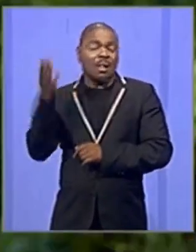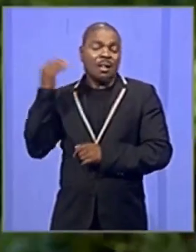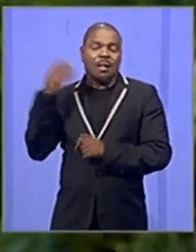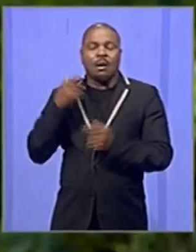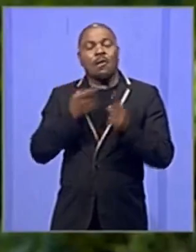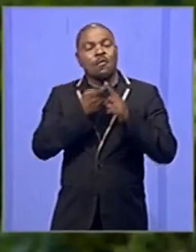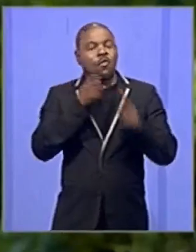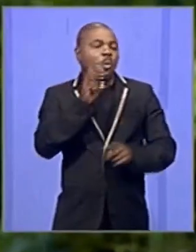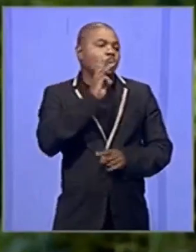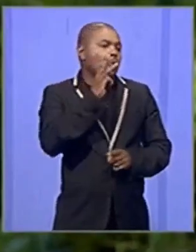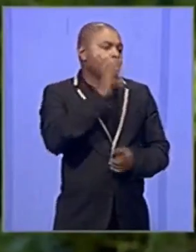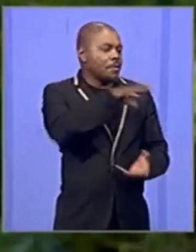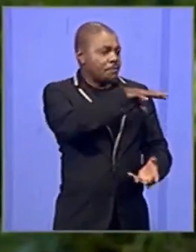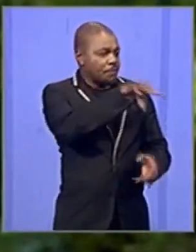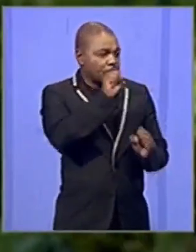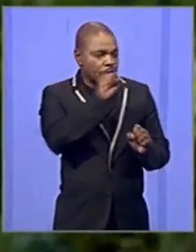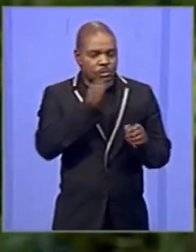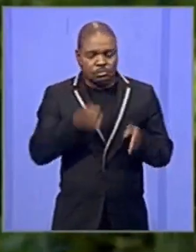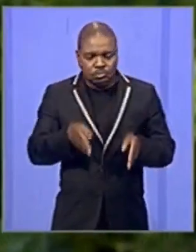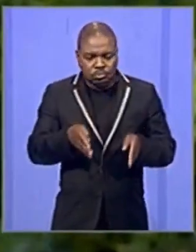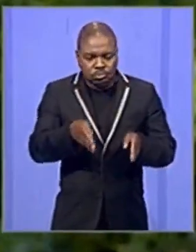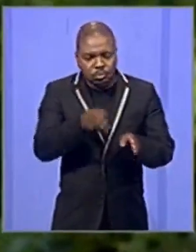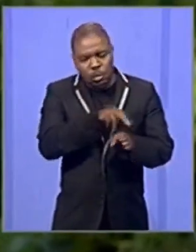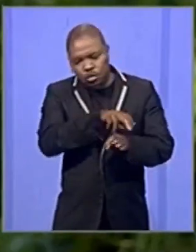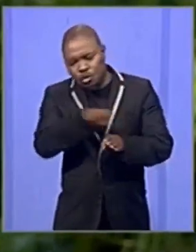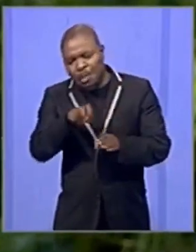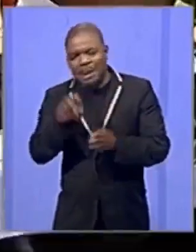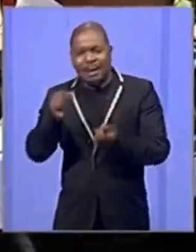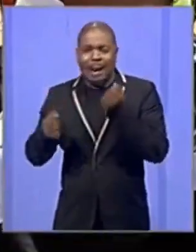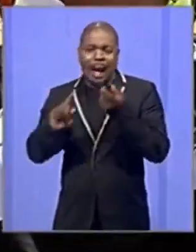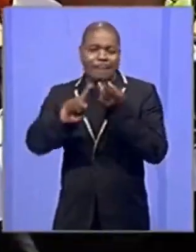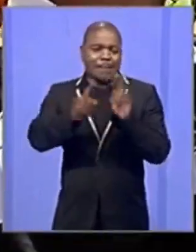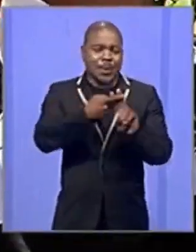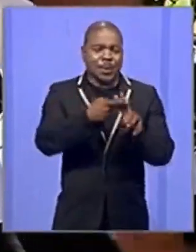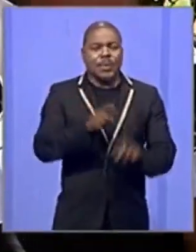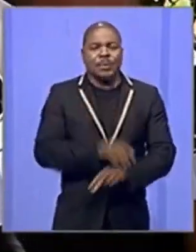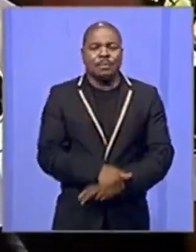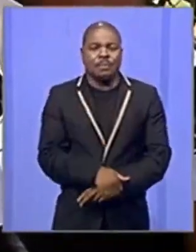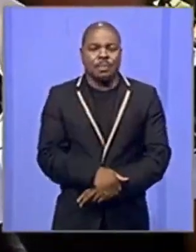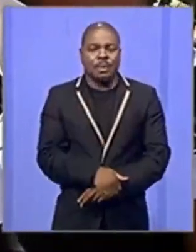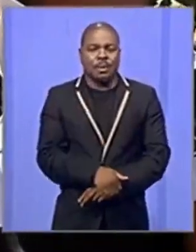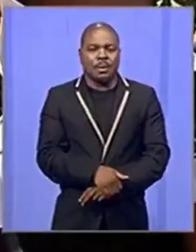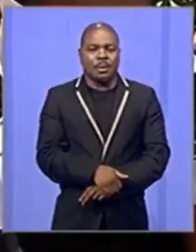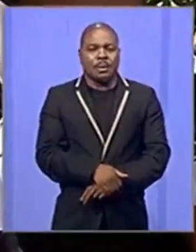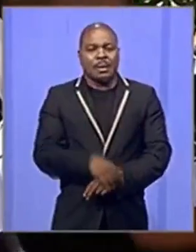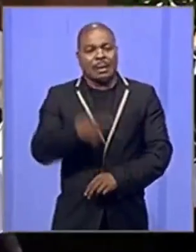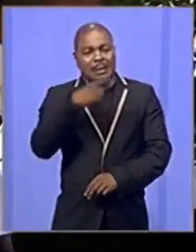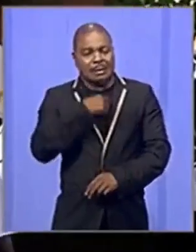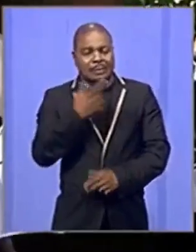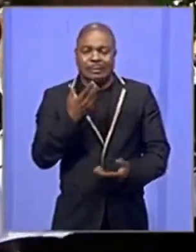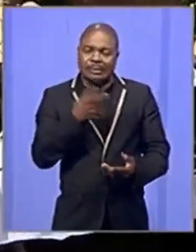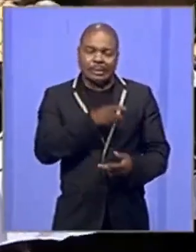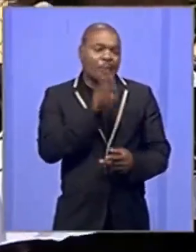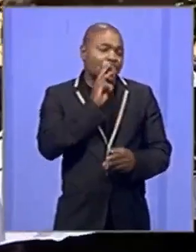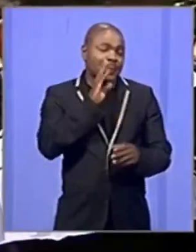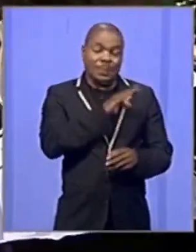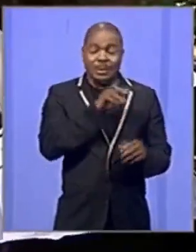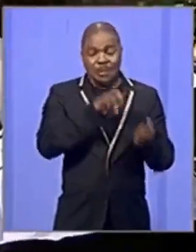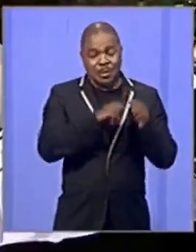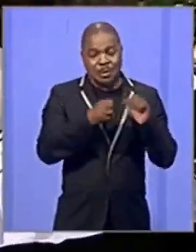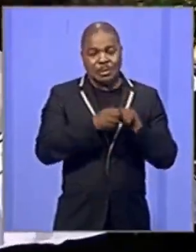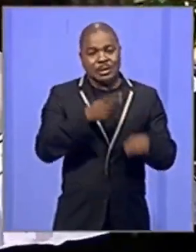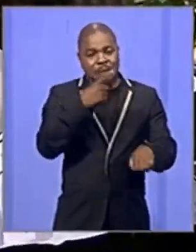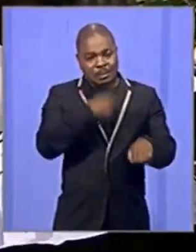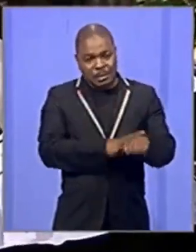koloi nakong eo bolekang ho tshela mmila ho tswa ho batla metsi. Yo mo ikhutseng ha go sena metsi yo ke bothata. Sometimes